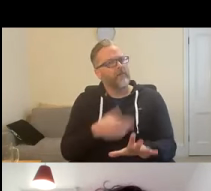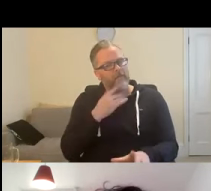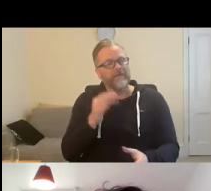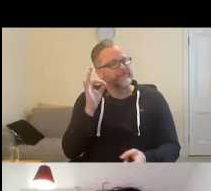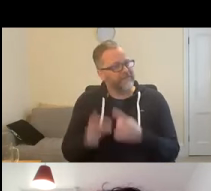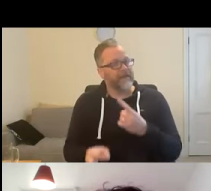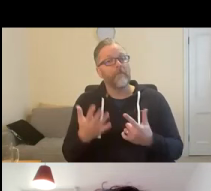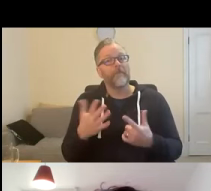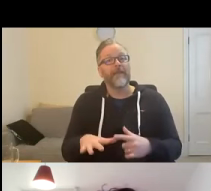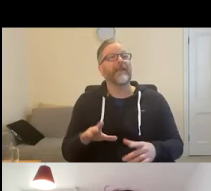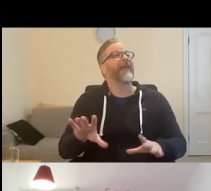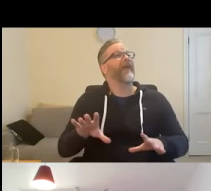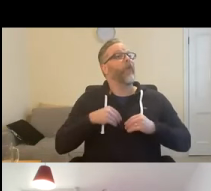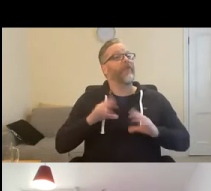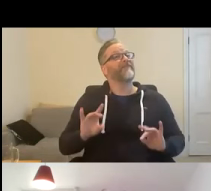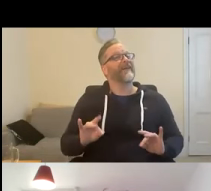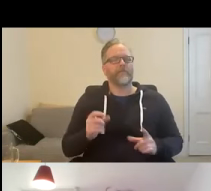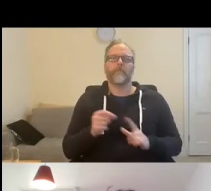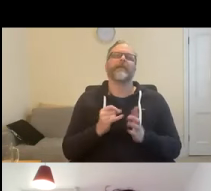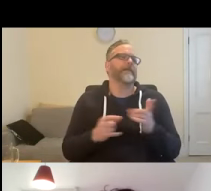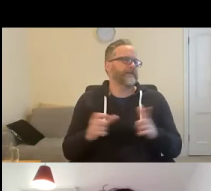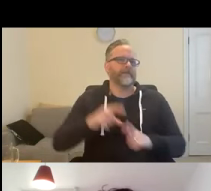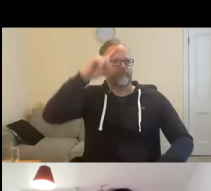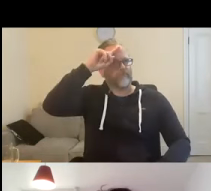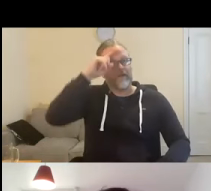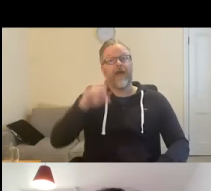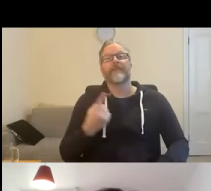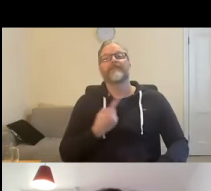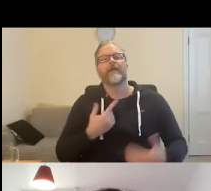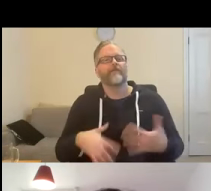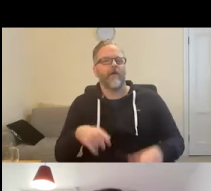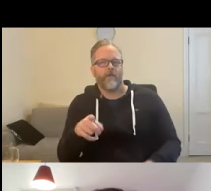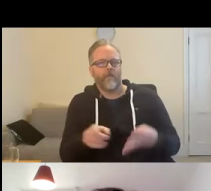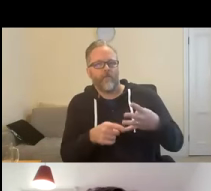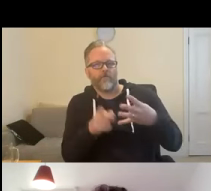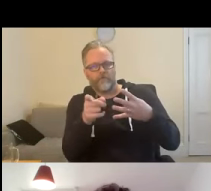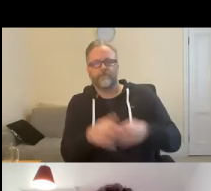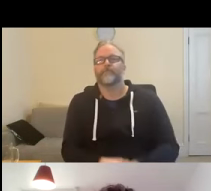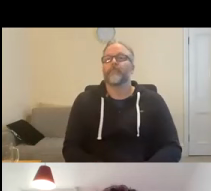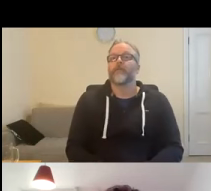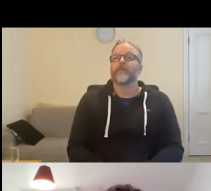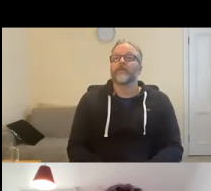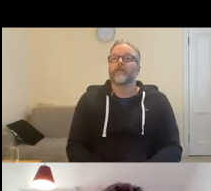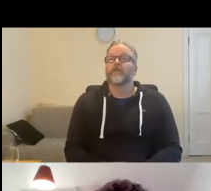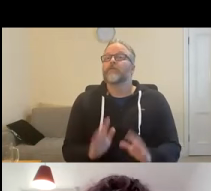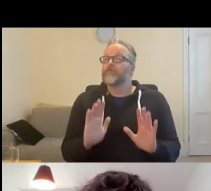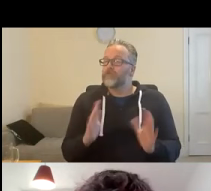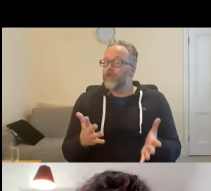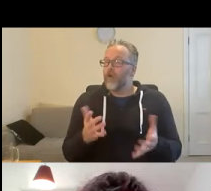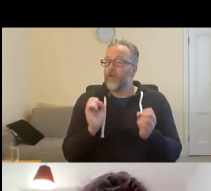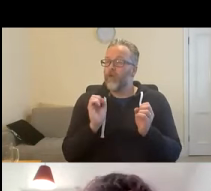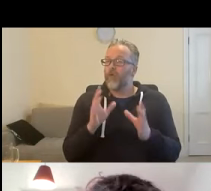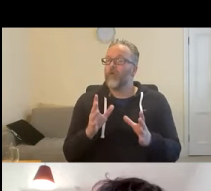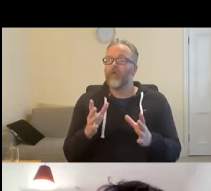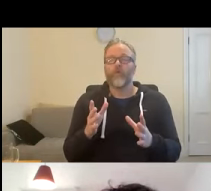been infected themselves, and also self-harm. So just to give you a little bit of a